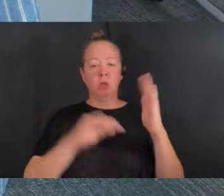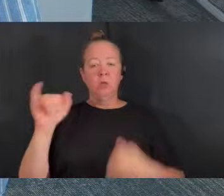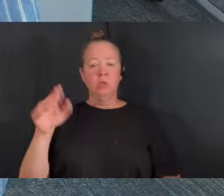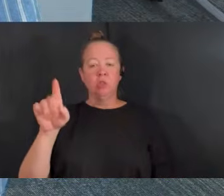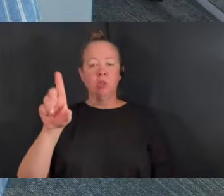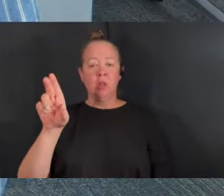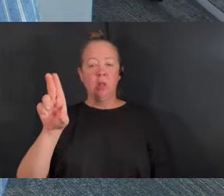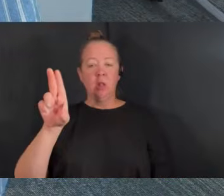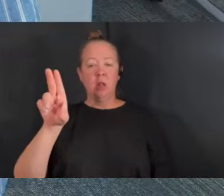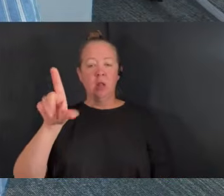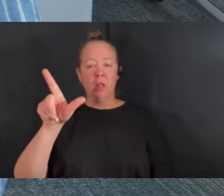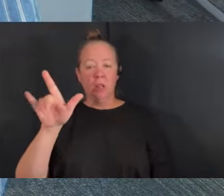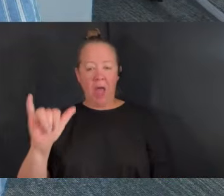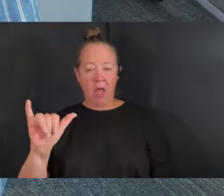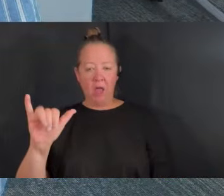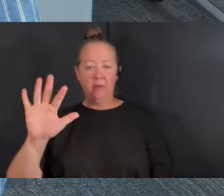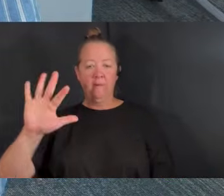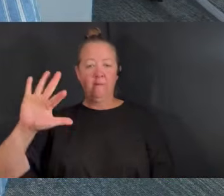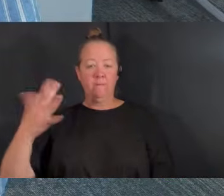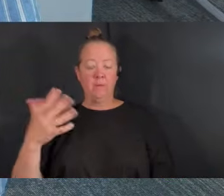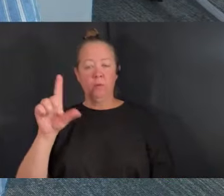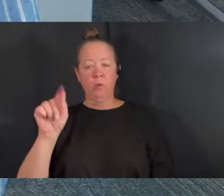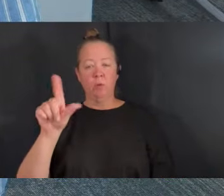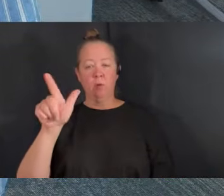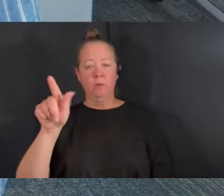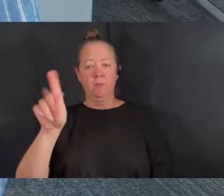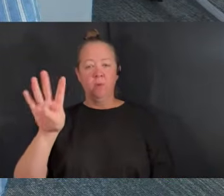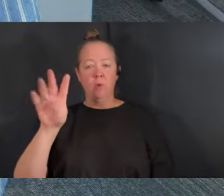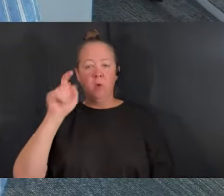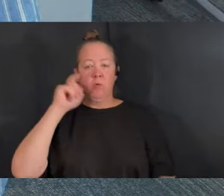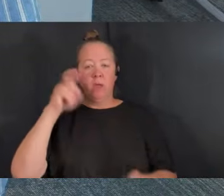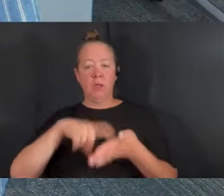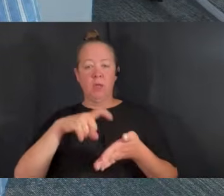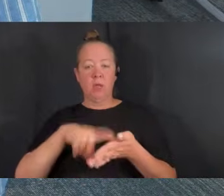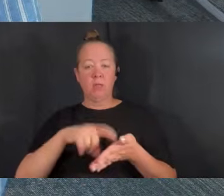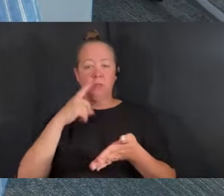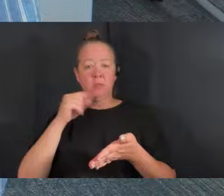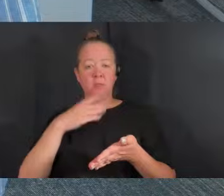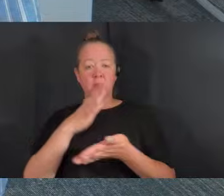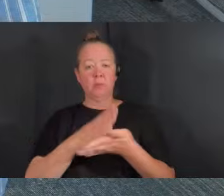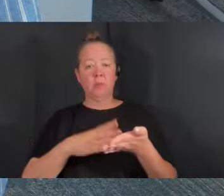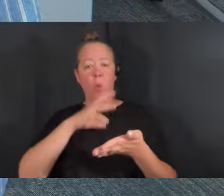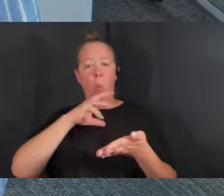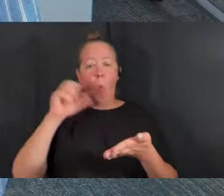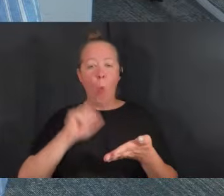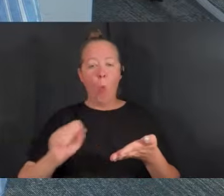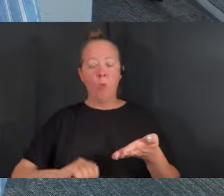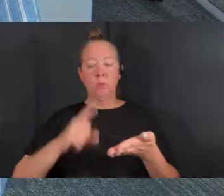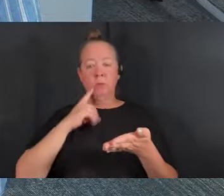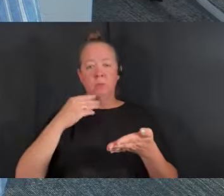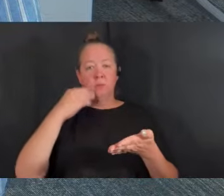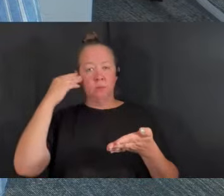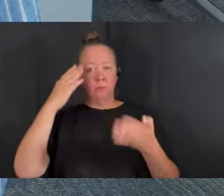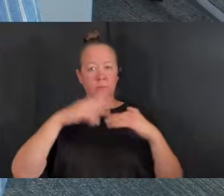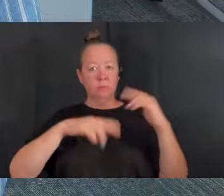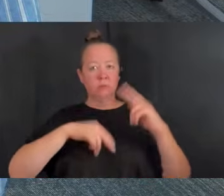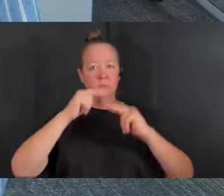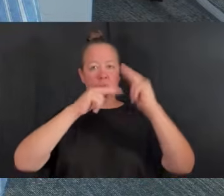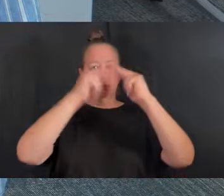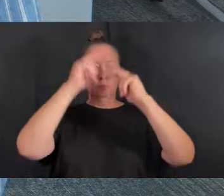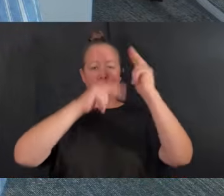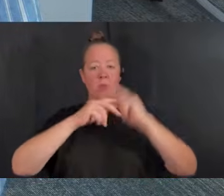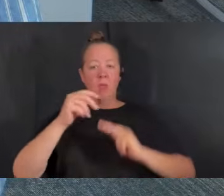Cheverly's historic and architectural significance that encompasses the oldest dwellings and the first 11 platted sections of the